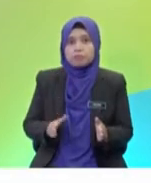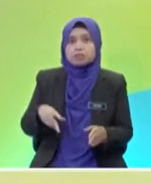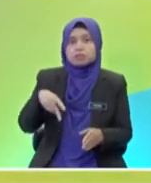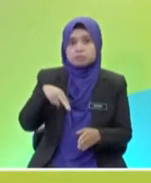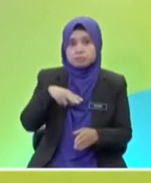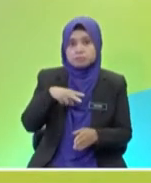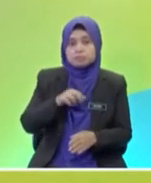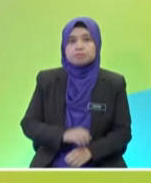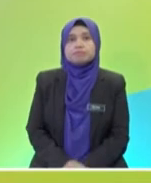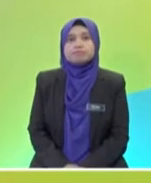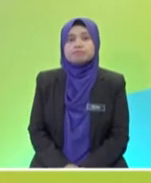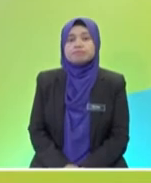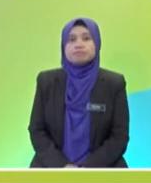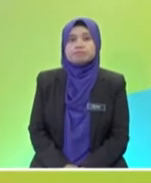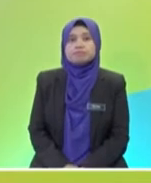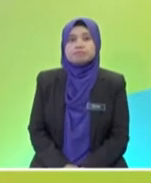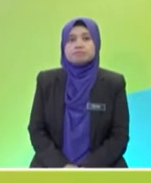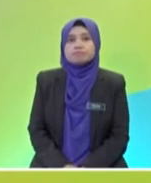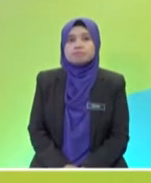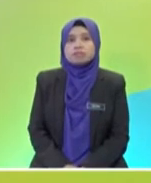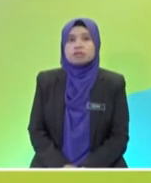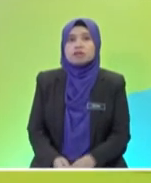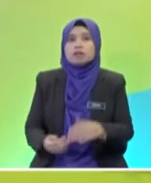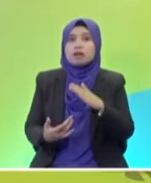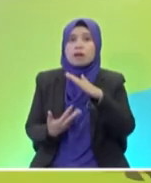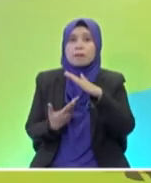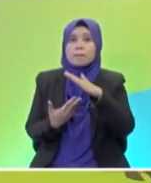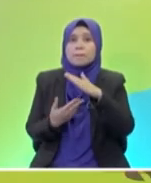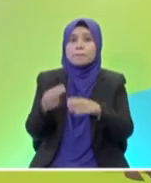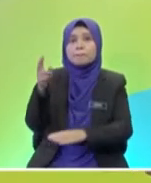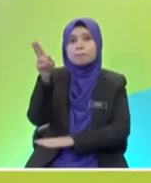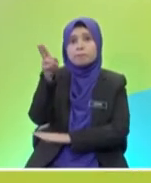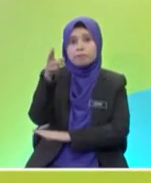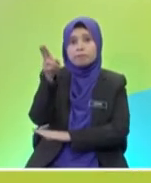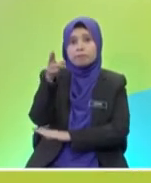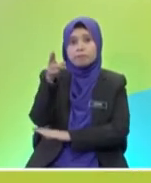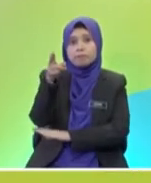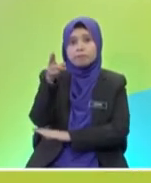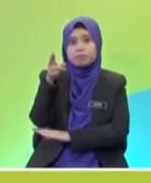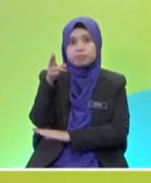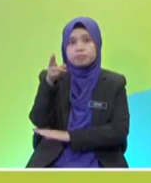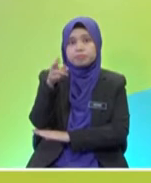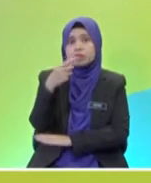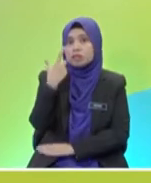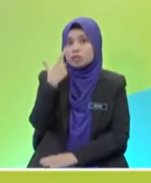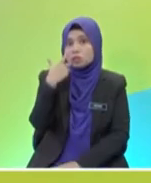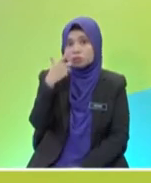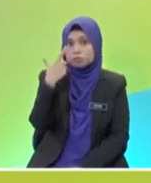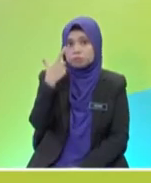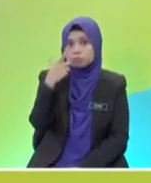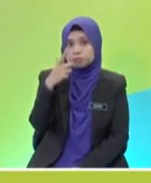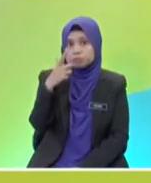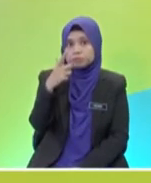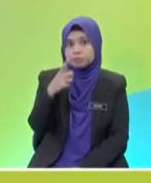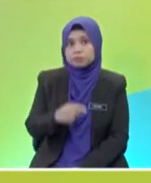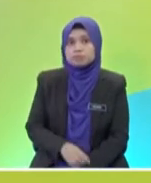illegally. There's a forest area that is on fire. And it looks like those animals are